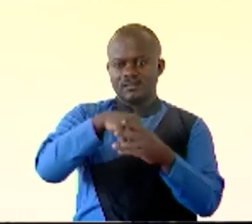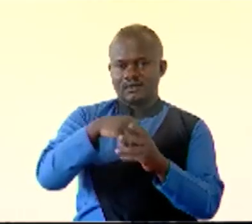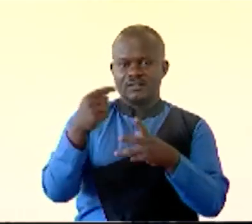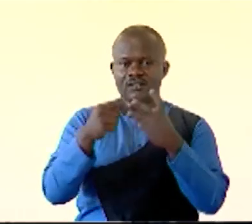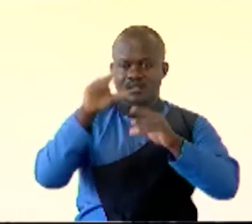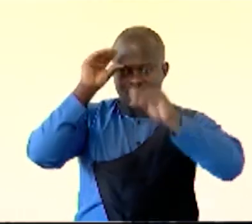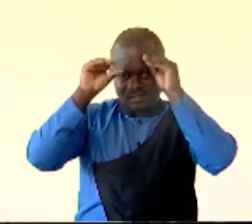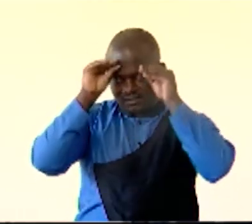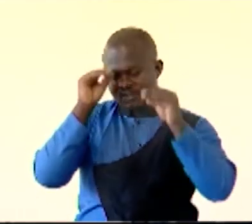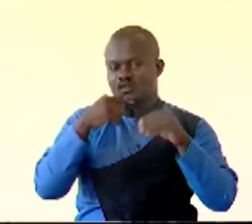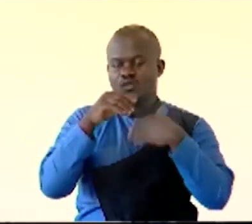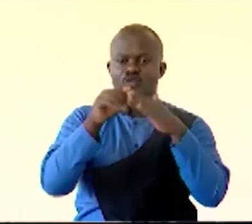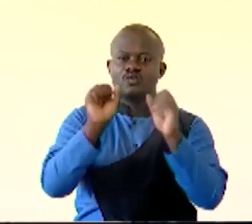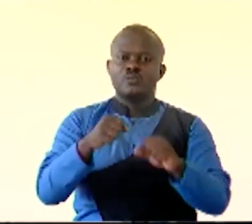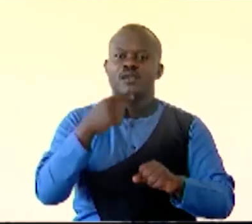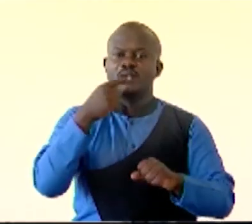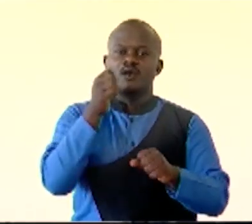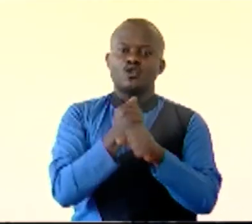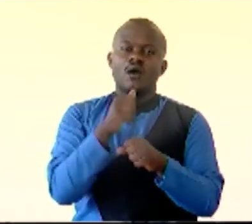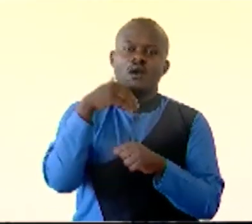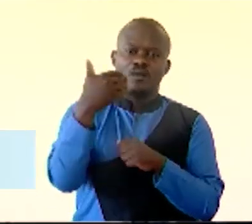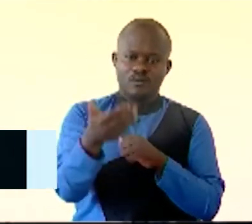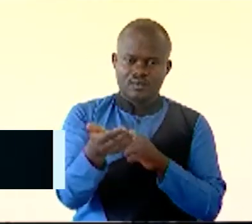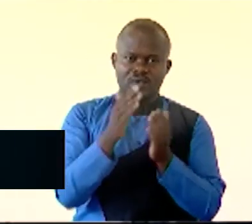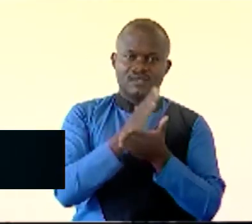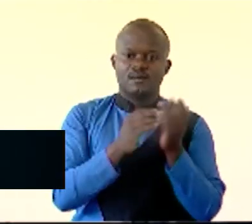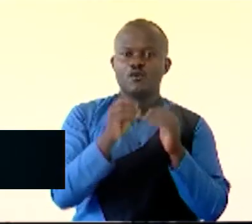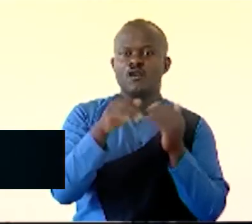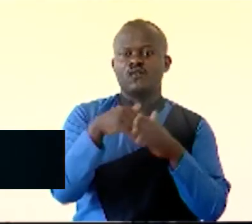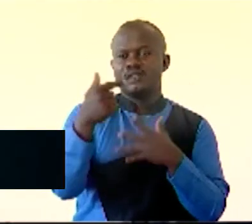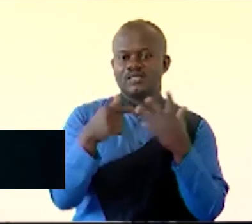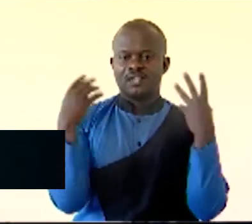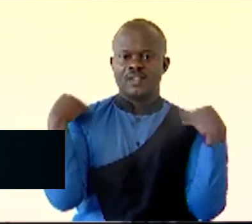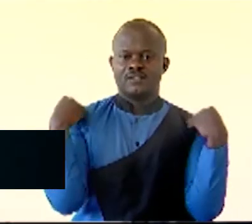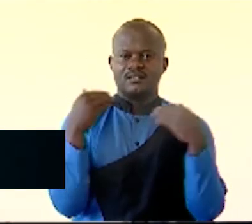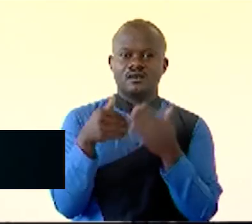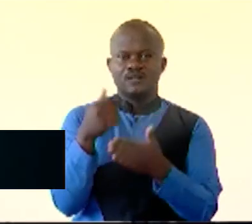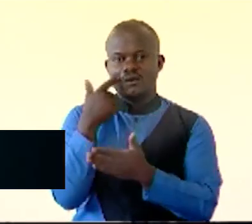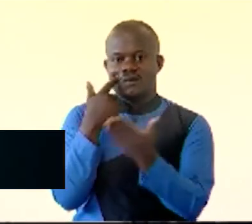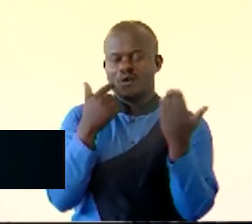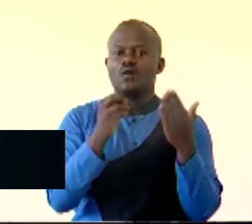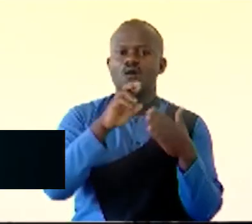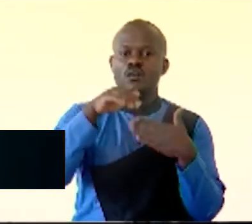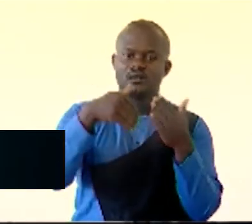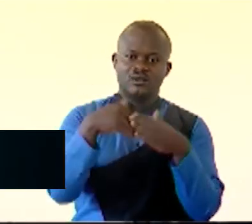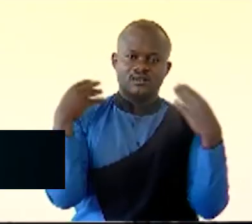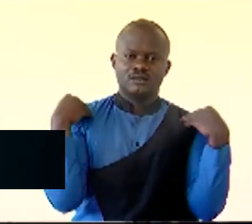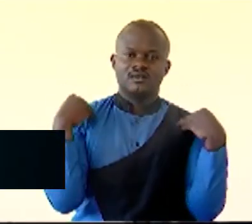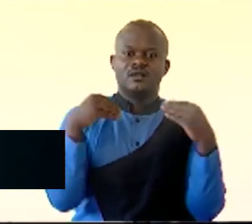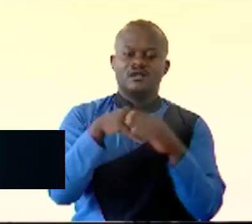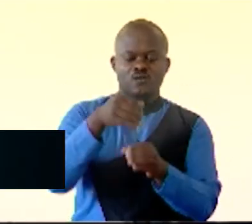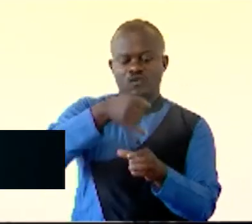lesson. So you should be able to work out some of those exercises, or even all of the exercises